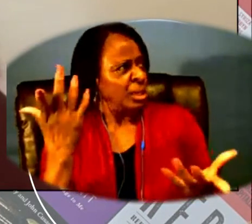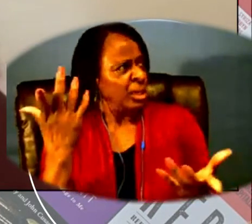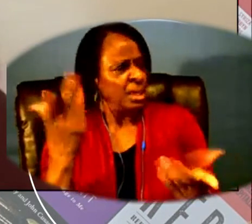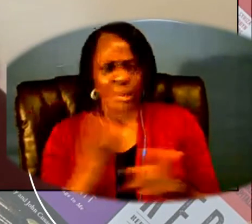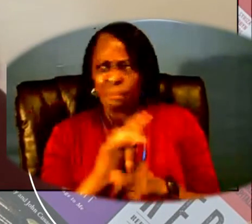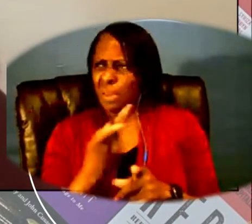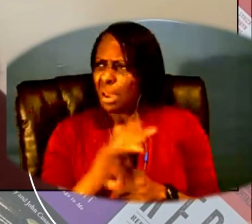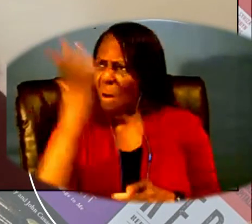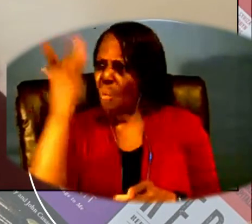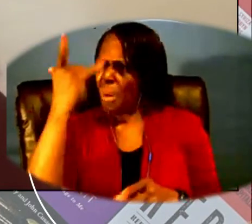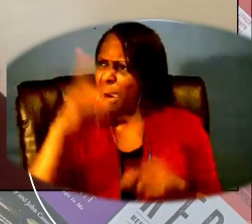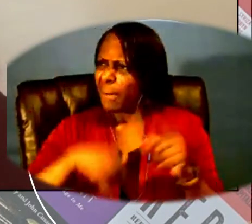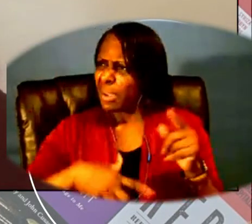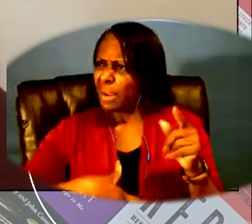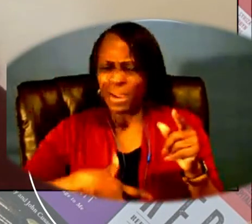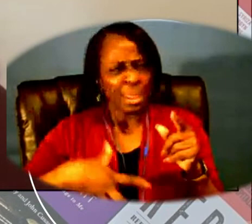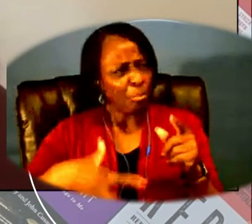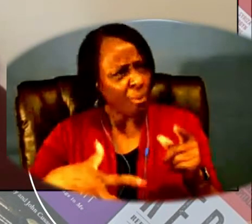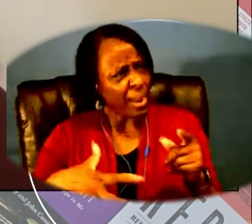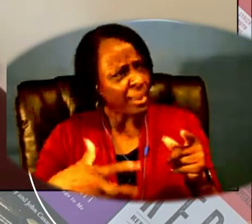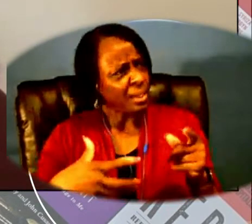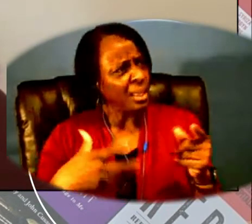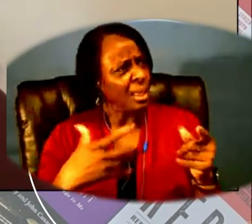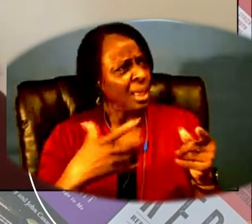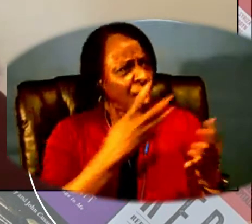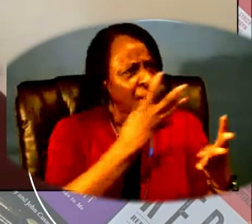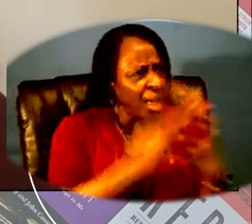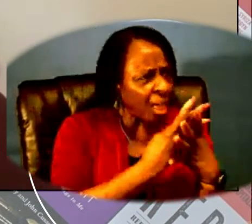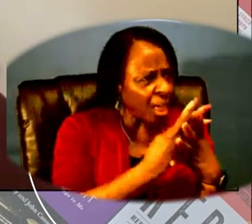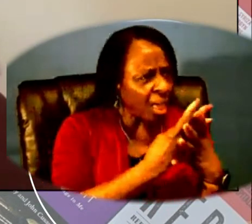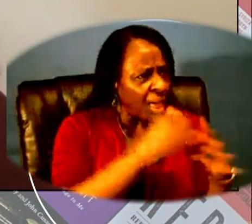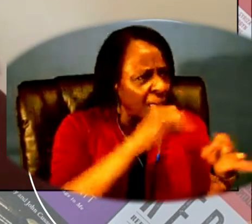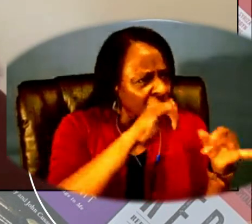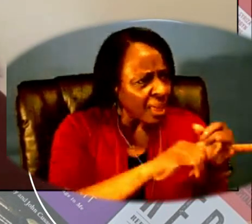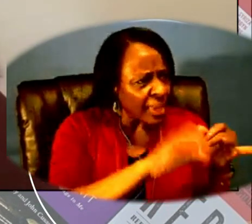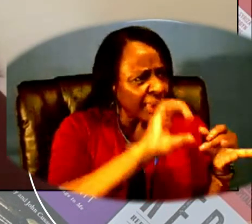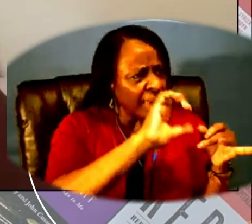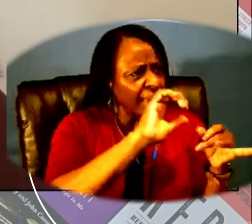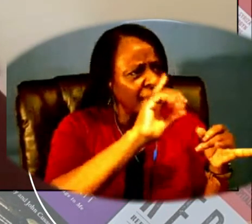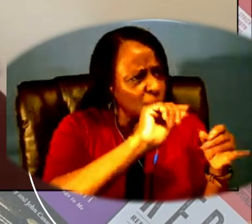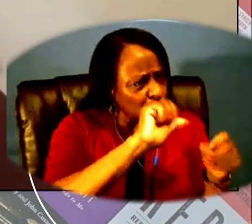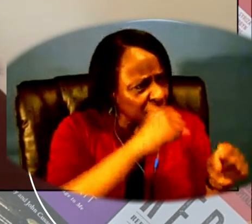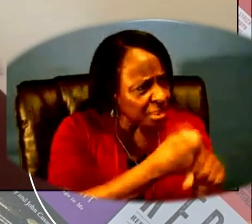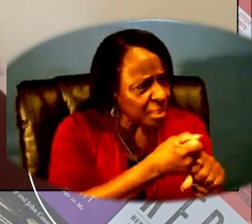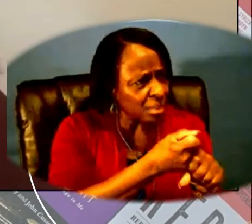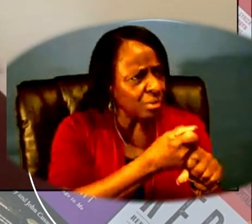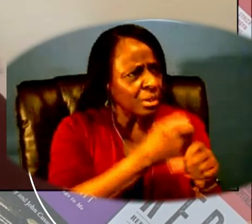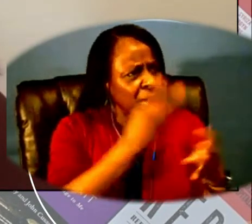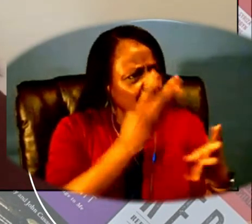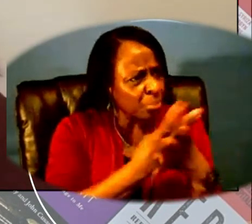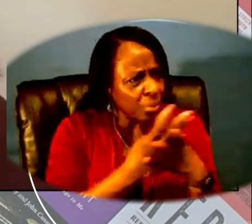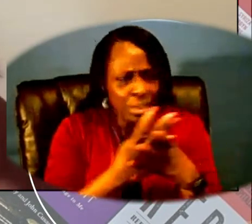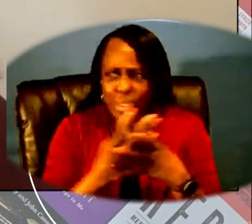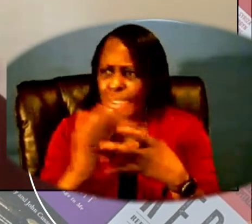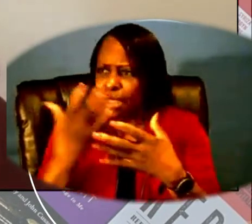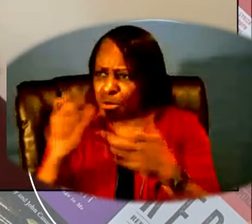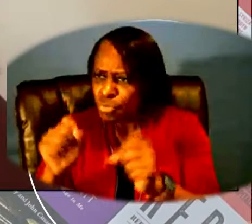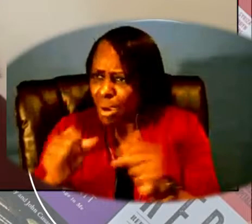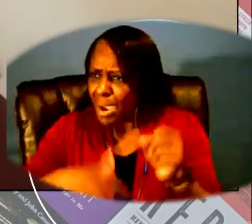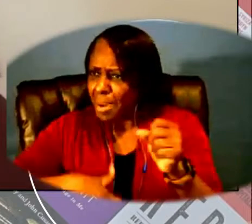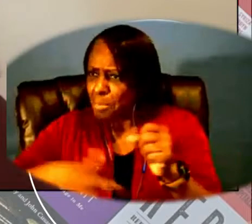I'm trying, I'm home, I'm finally home after, 2 decades of incarceration, and what's happening with my body? And I'm paying